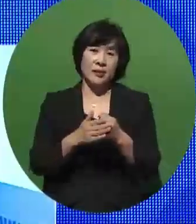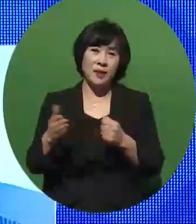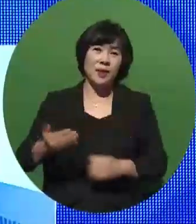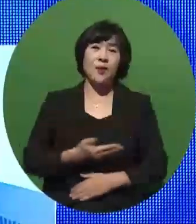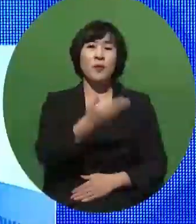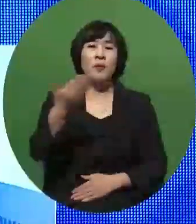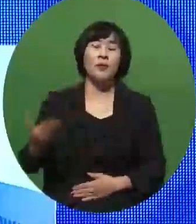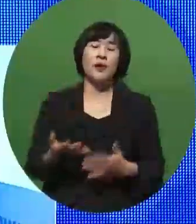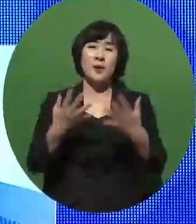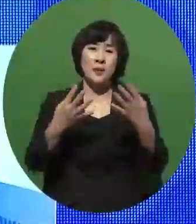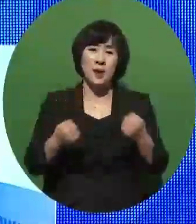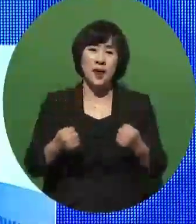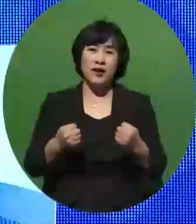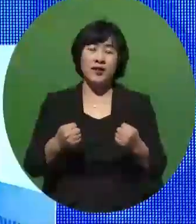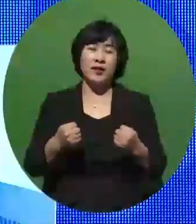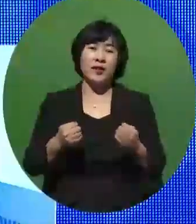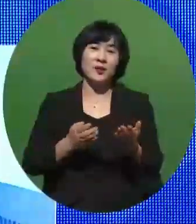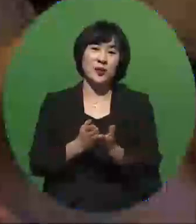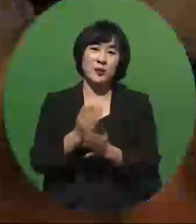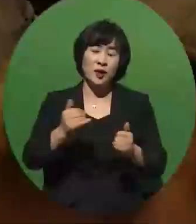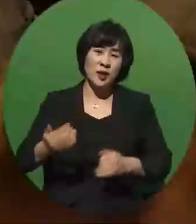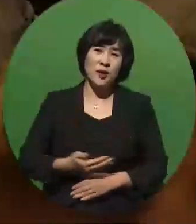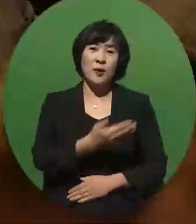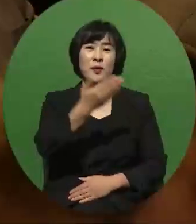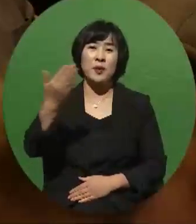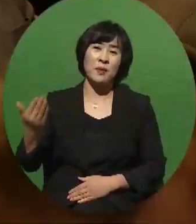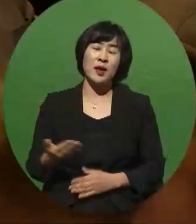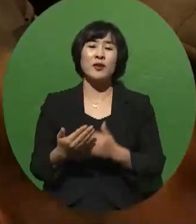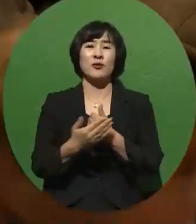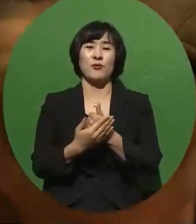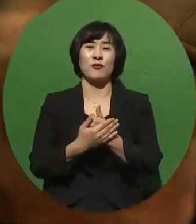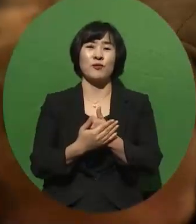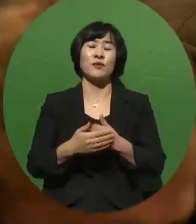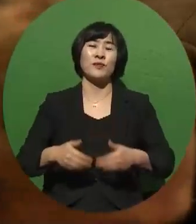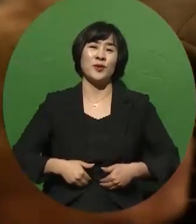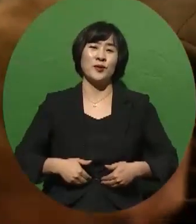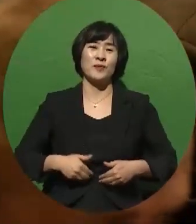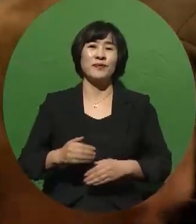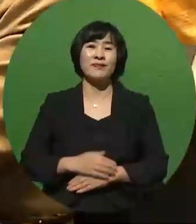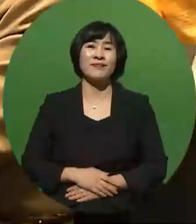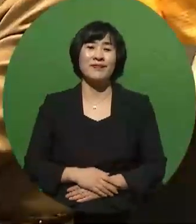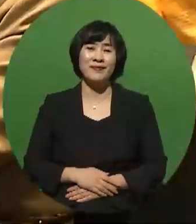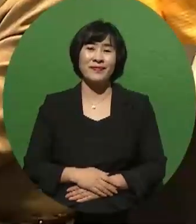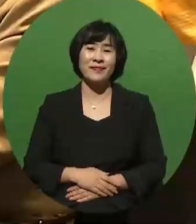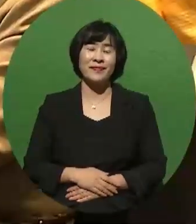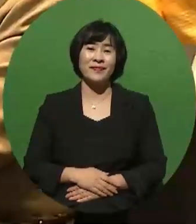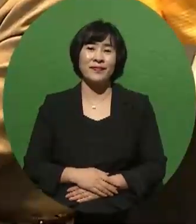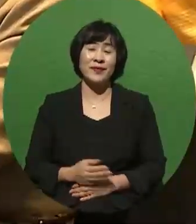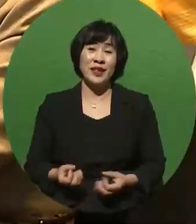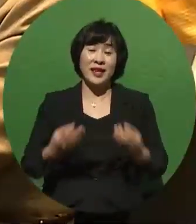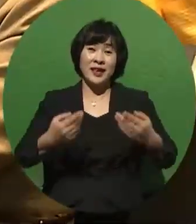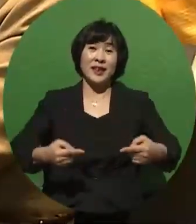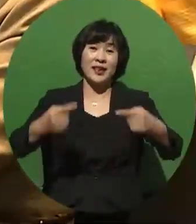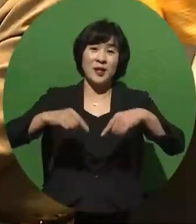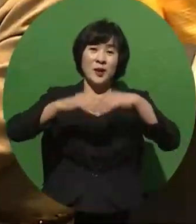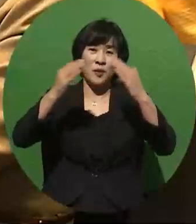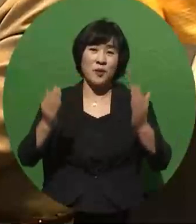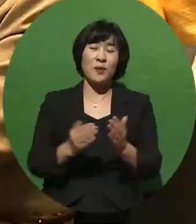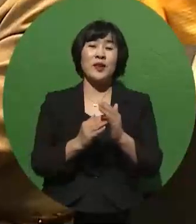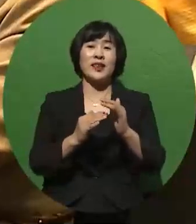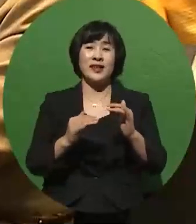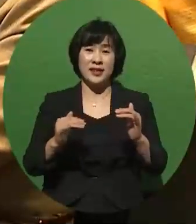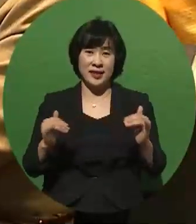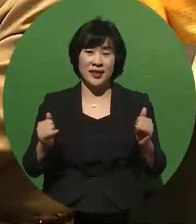and prosperity, we seek your valuable advice and cooperation. Once again, I would like